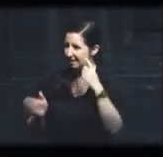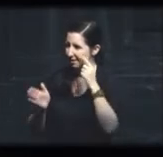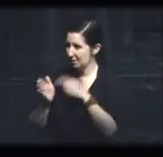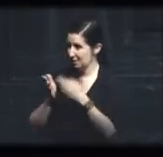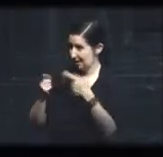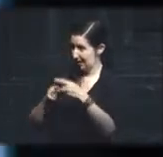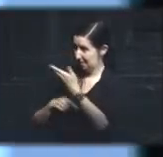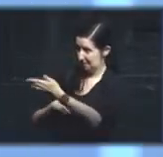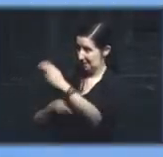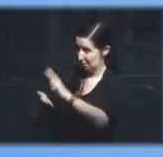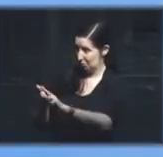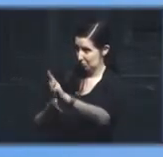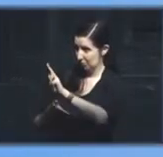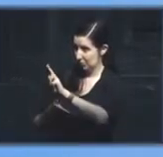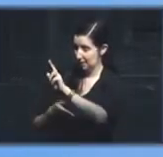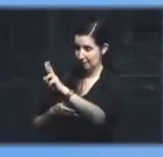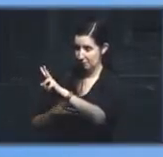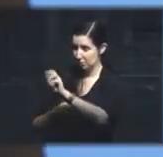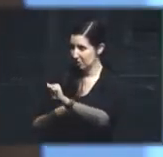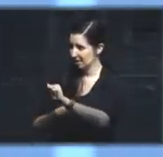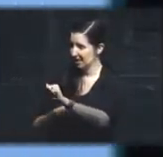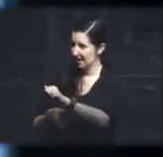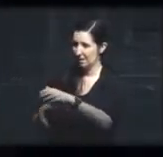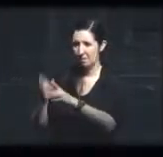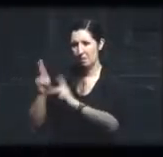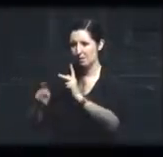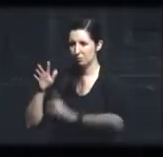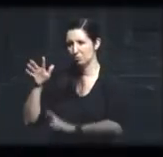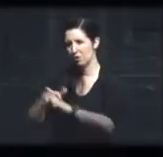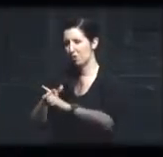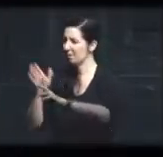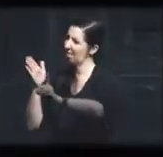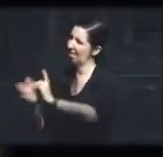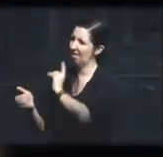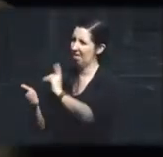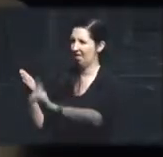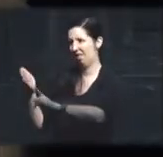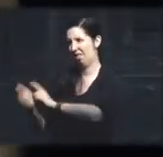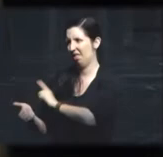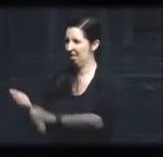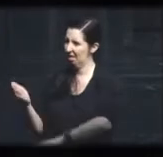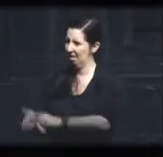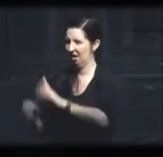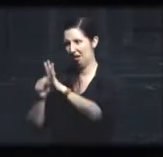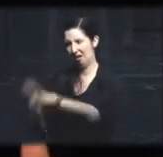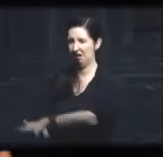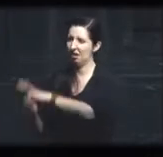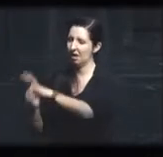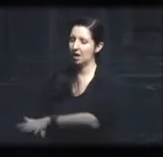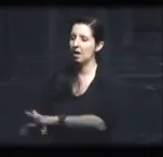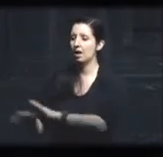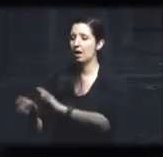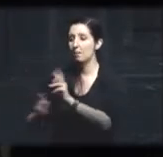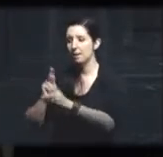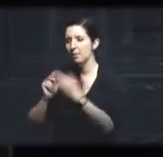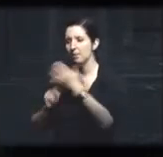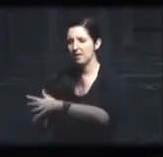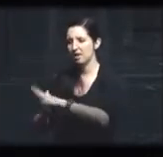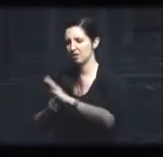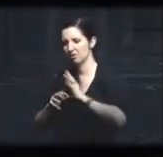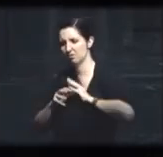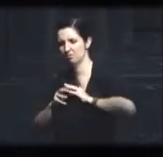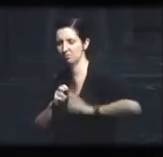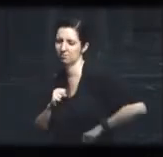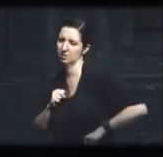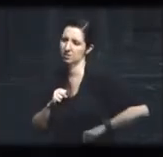and the symbology that was brought there tore people down and damaged, I think,